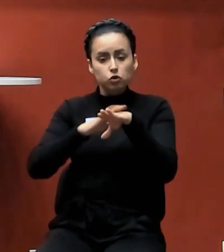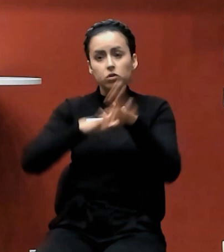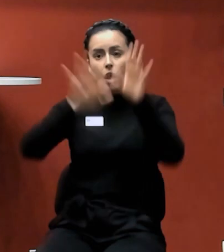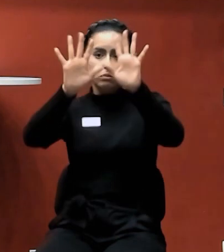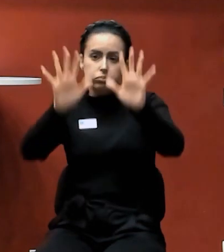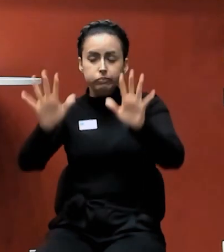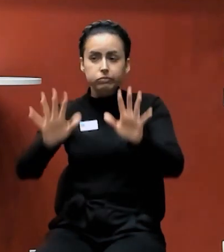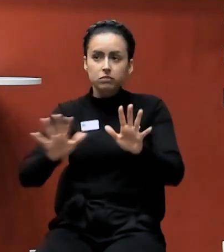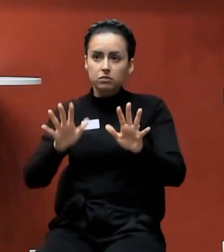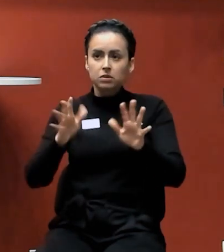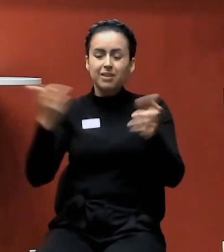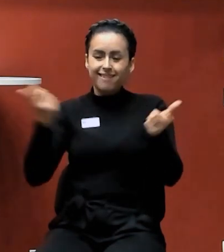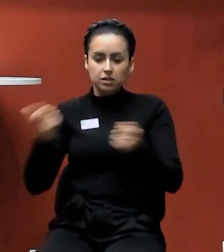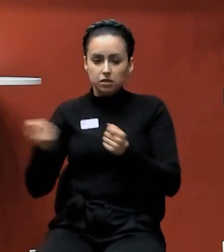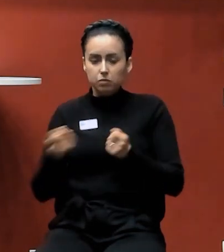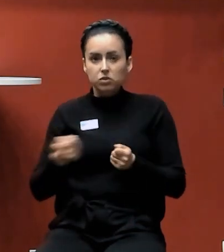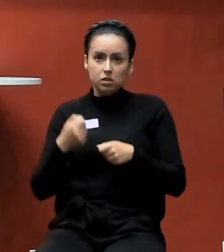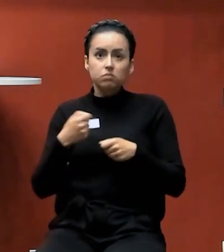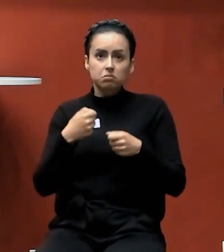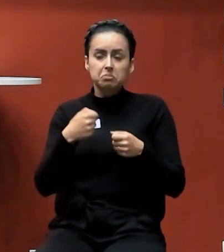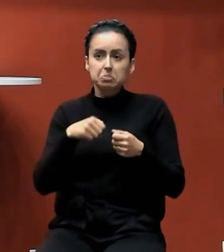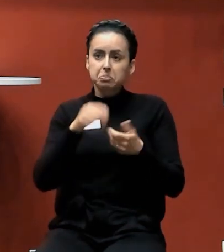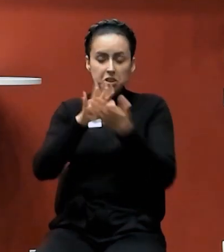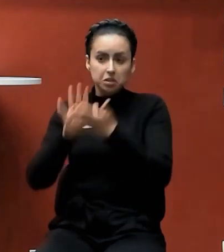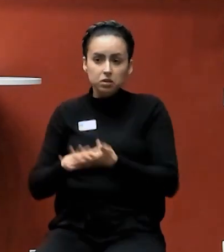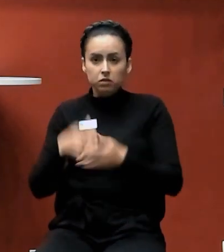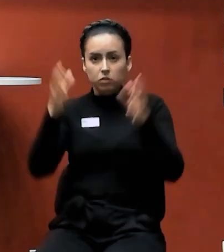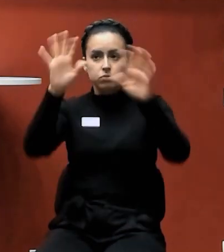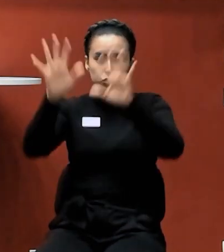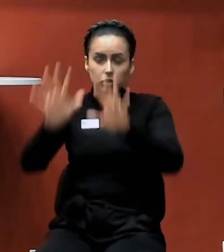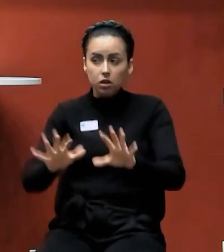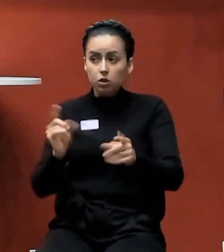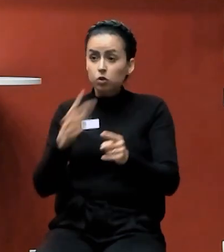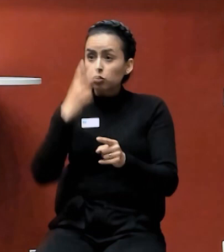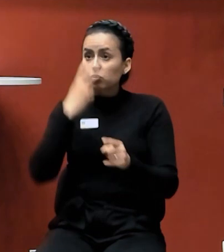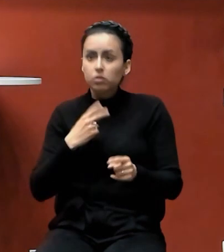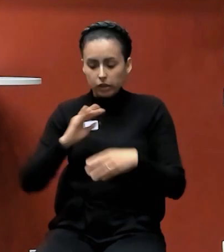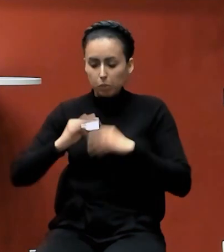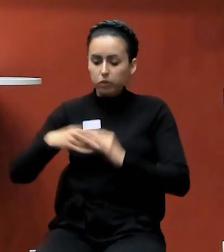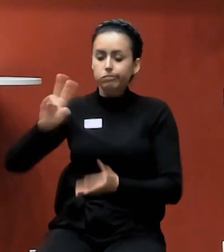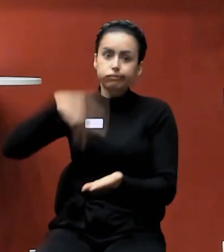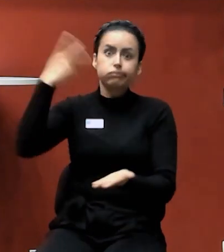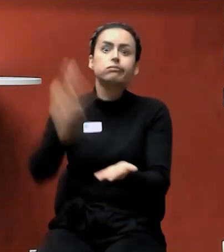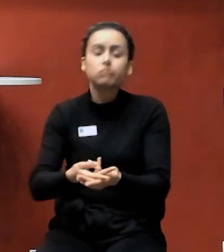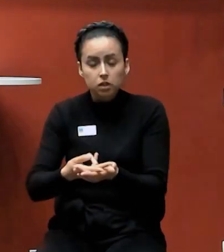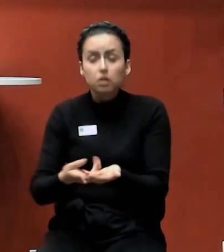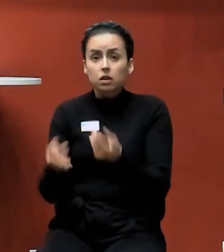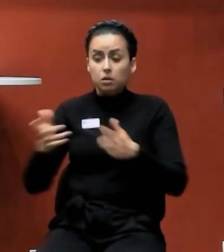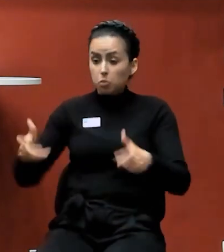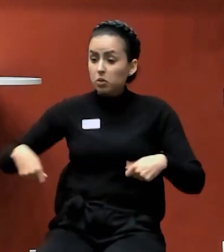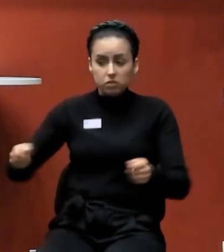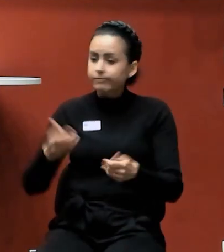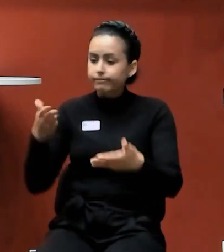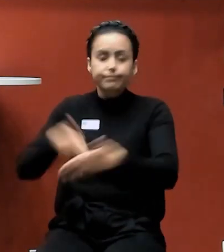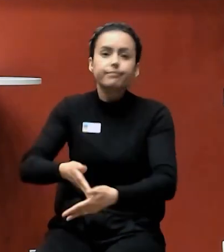It's got lots of sensory materials there, but if you're blind, you're going to trip over the stairs, and if you're in a wheelchair, you can't get